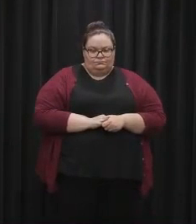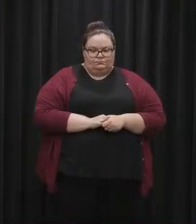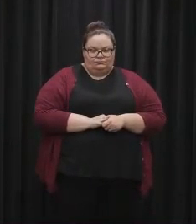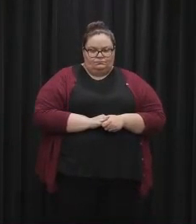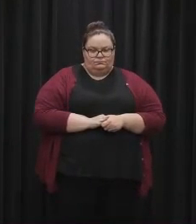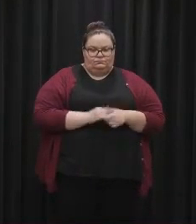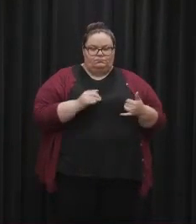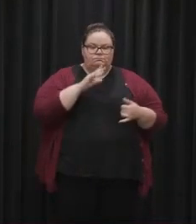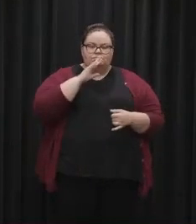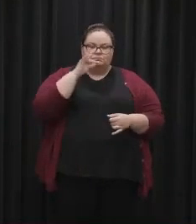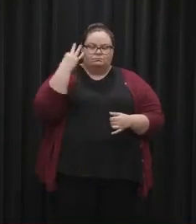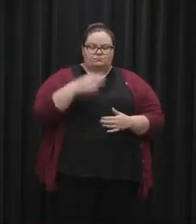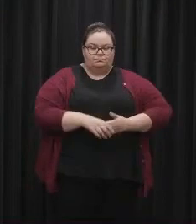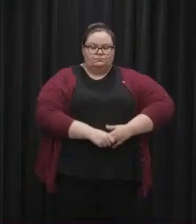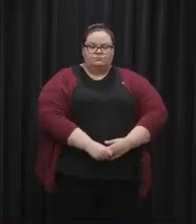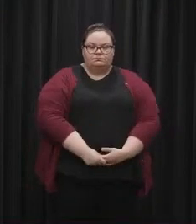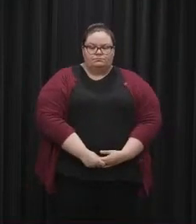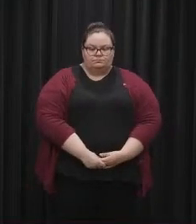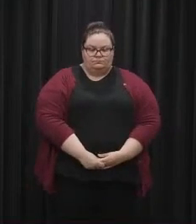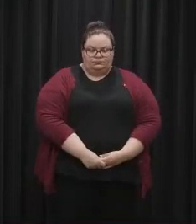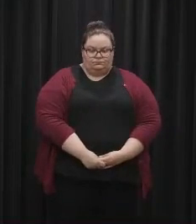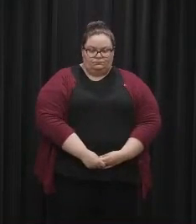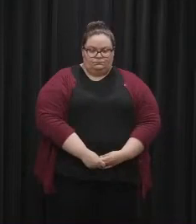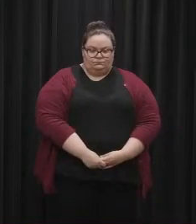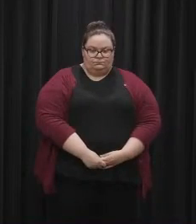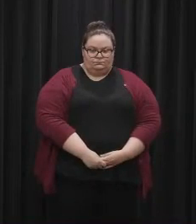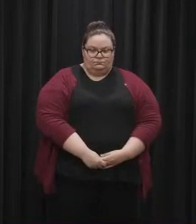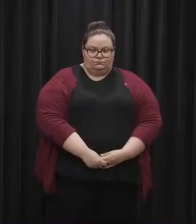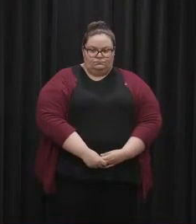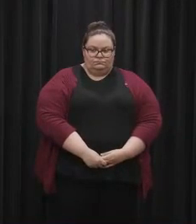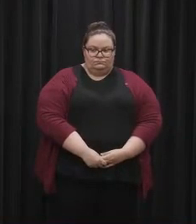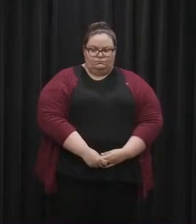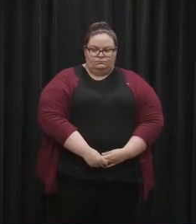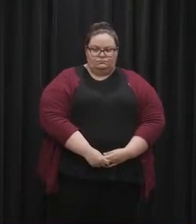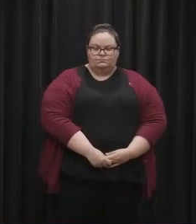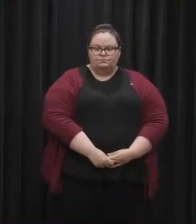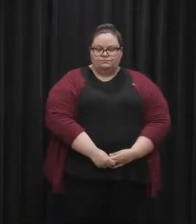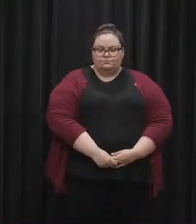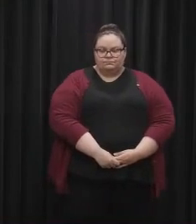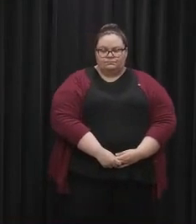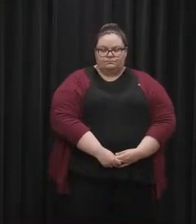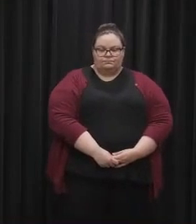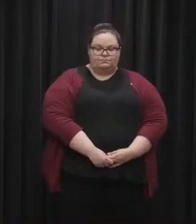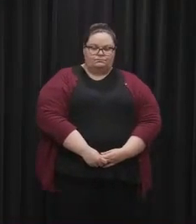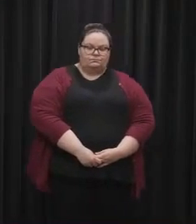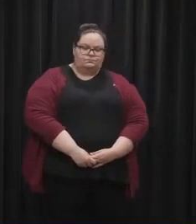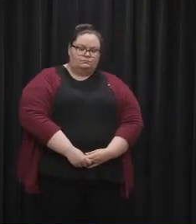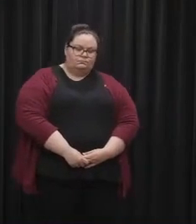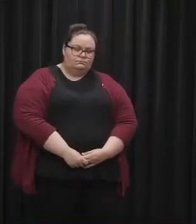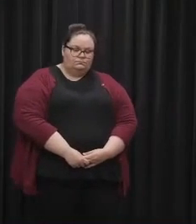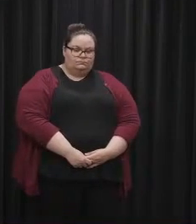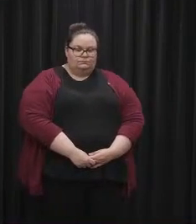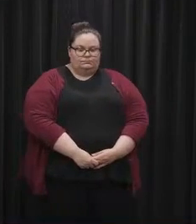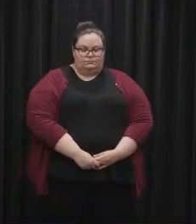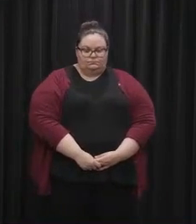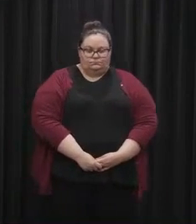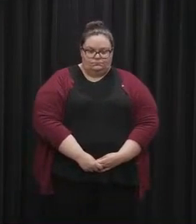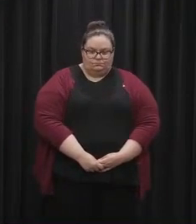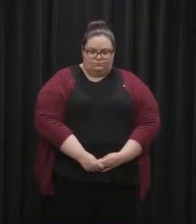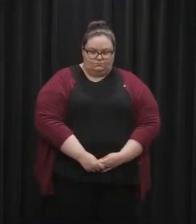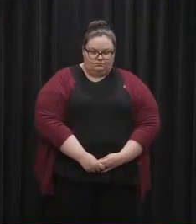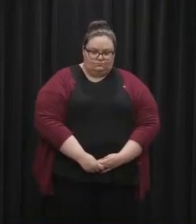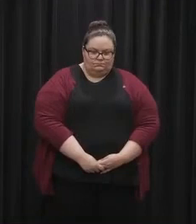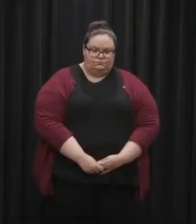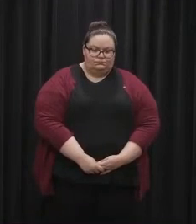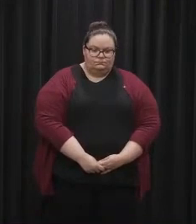tellement heureux. We are so proud of all the work that was done quickly by the entire team, the schools,